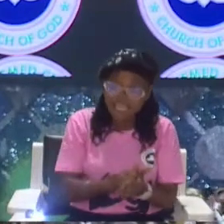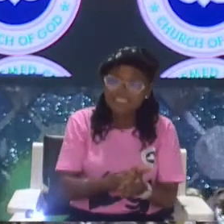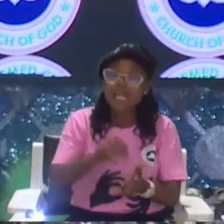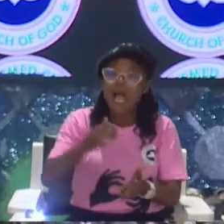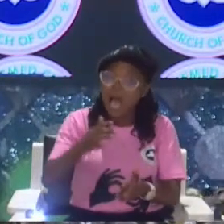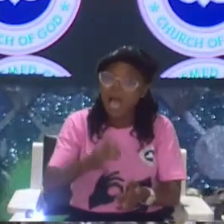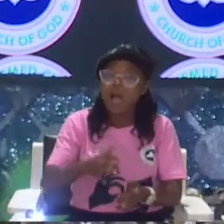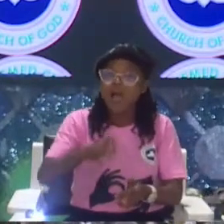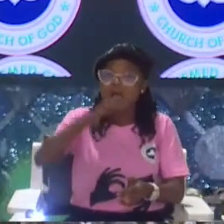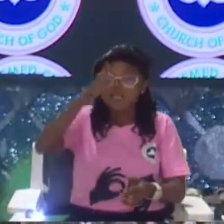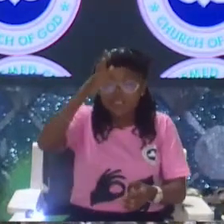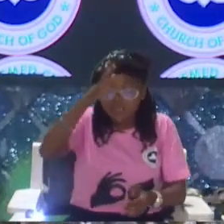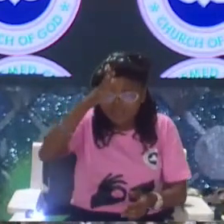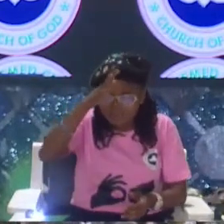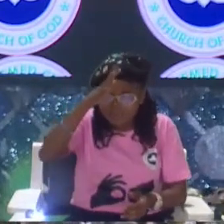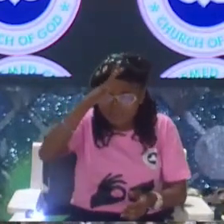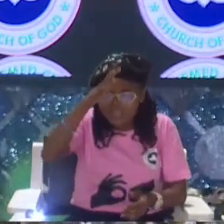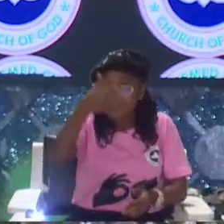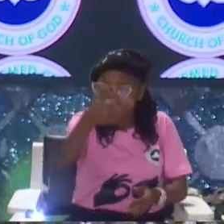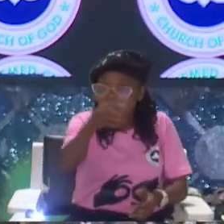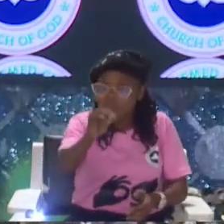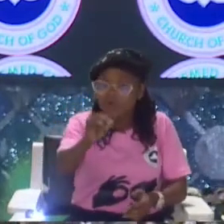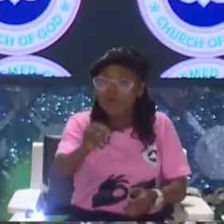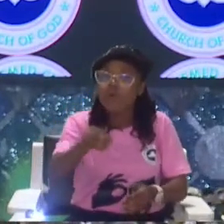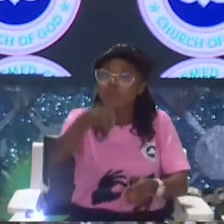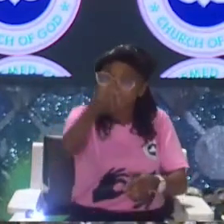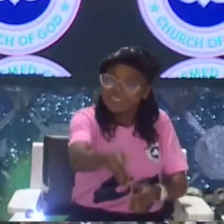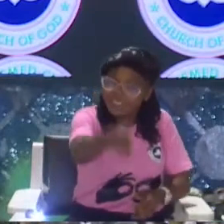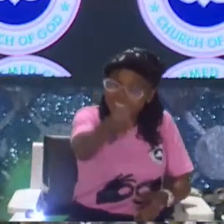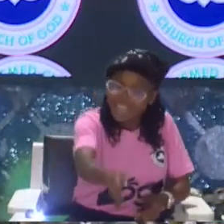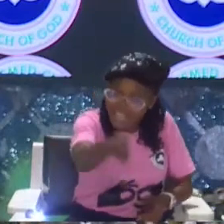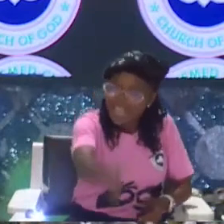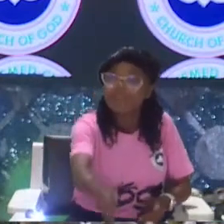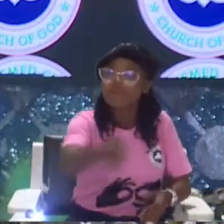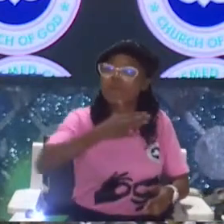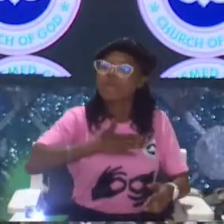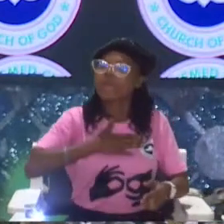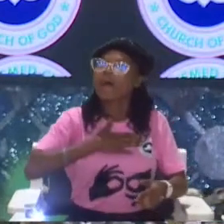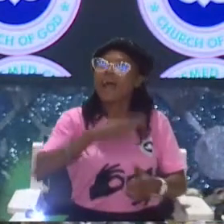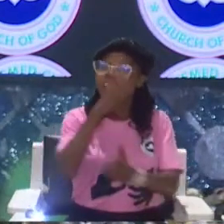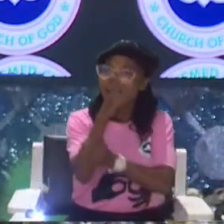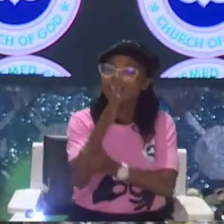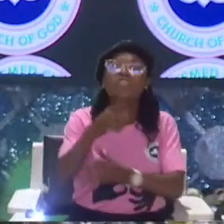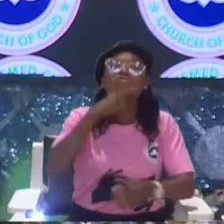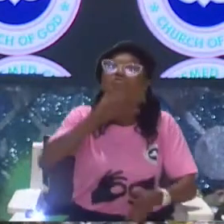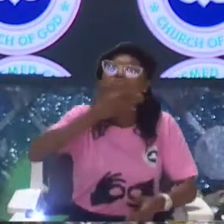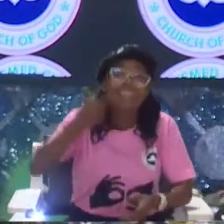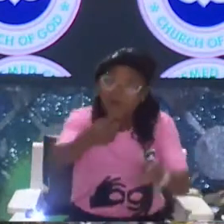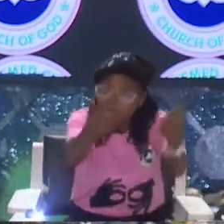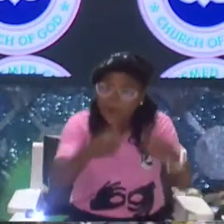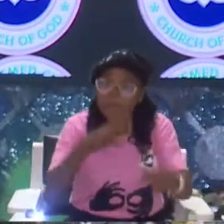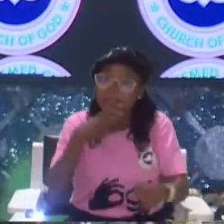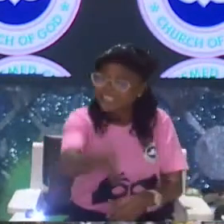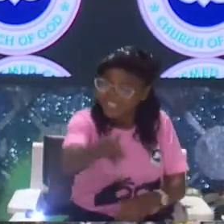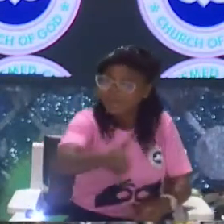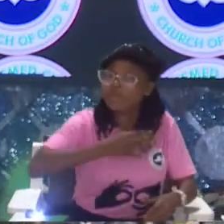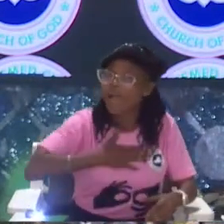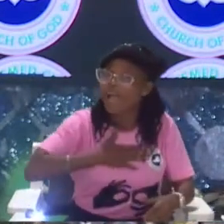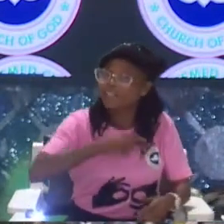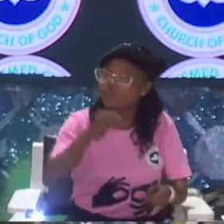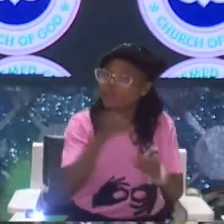ní Daddy Joe ó bọ̀ mí lọ́wọ́. You better come and shake my hand. Ìwọ náà ò jẹ́ wá bọ̀ mí lọ́wọ́.